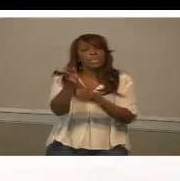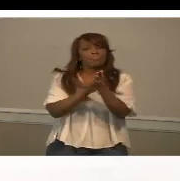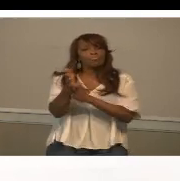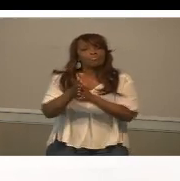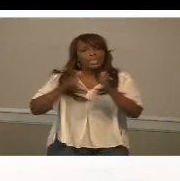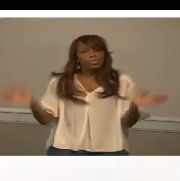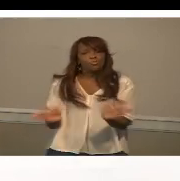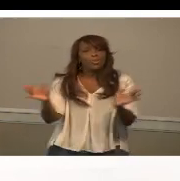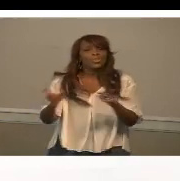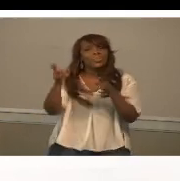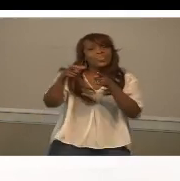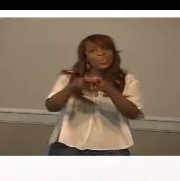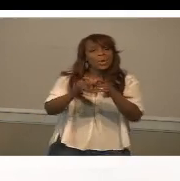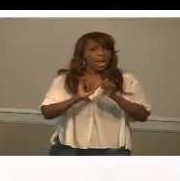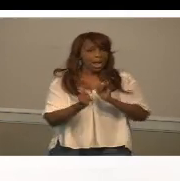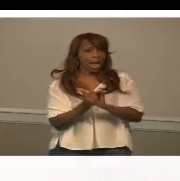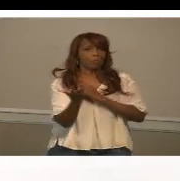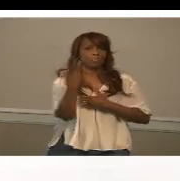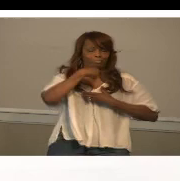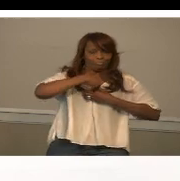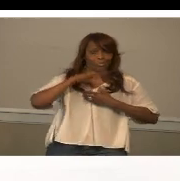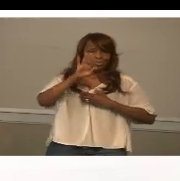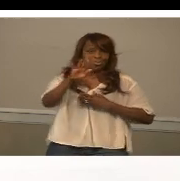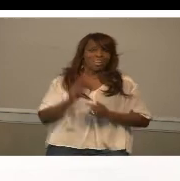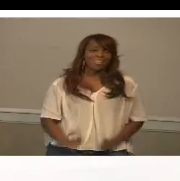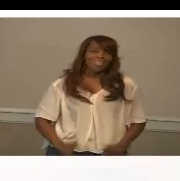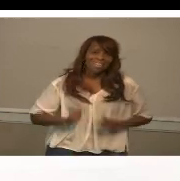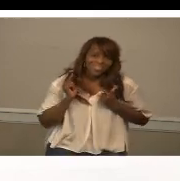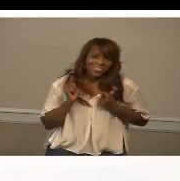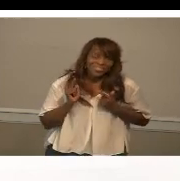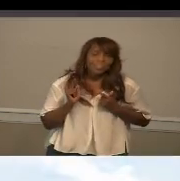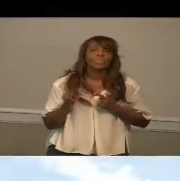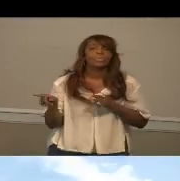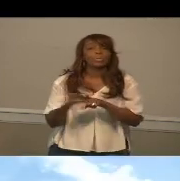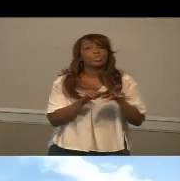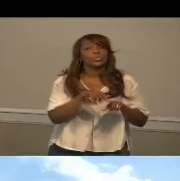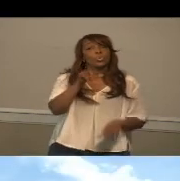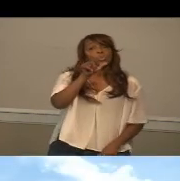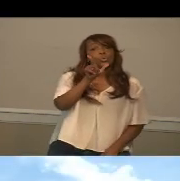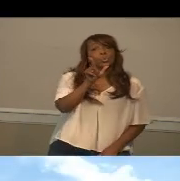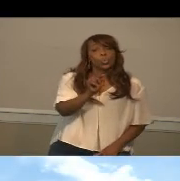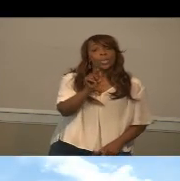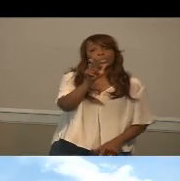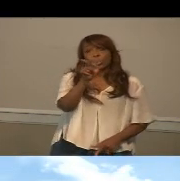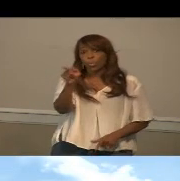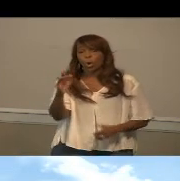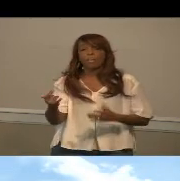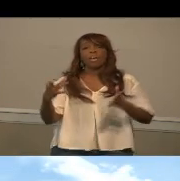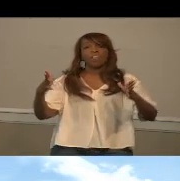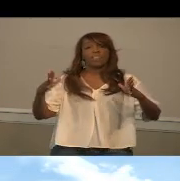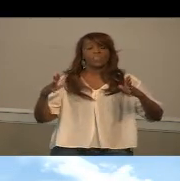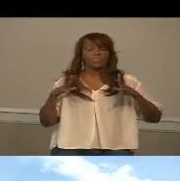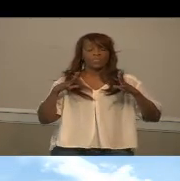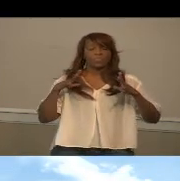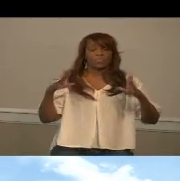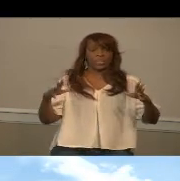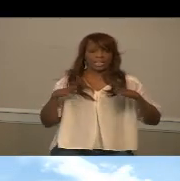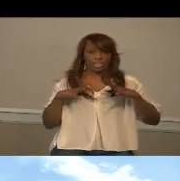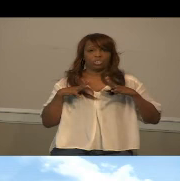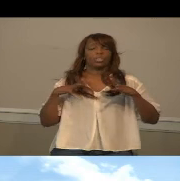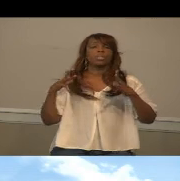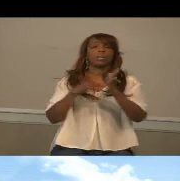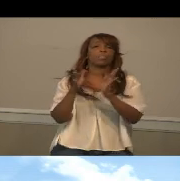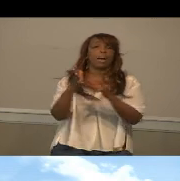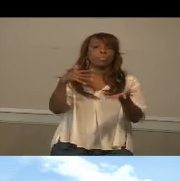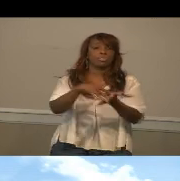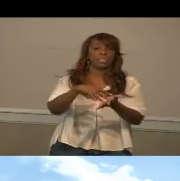encouraging word and how to apply it to your life. Join us for our 2021 Virtual Vacation Bible School. This year's